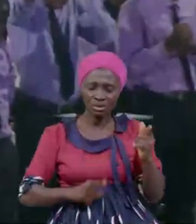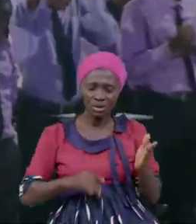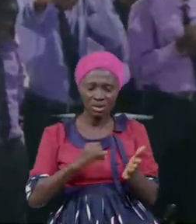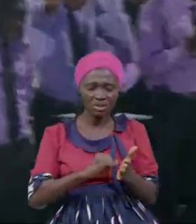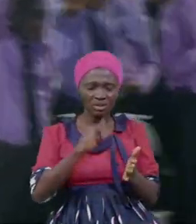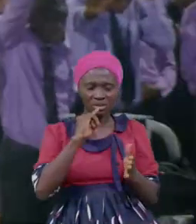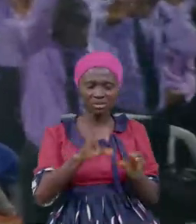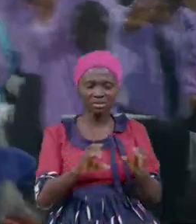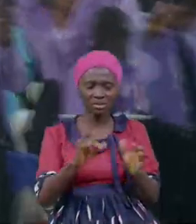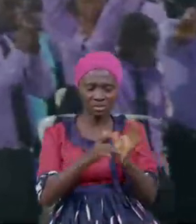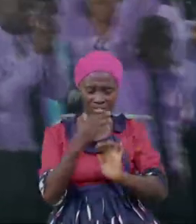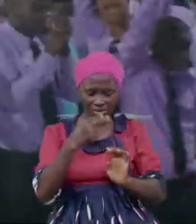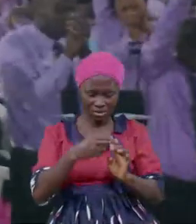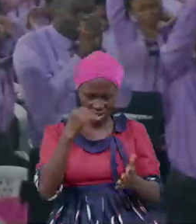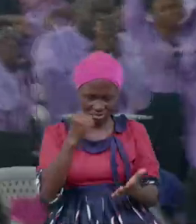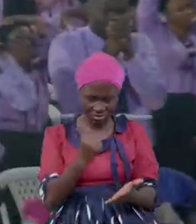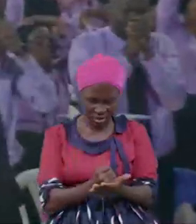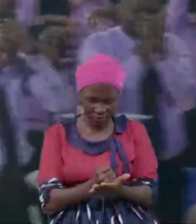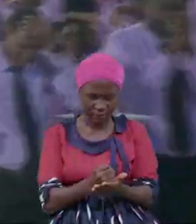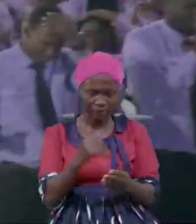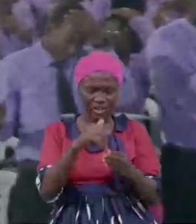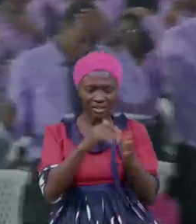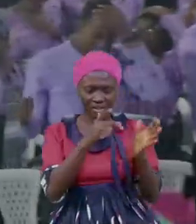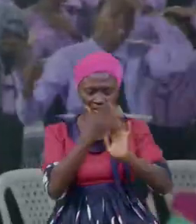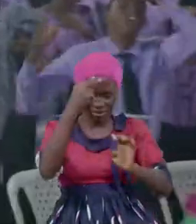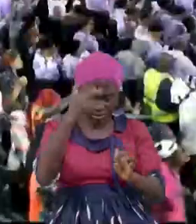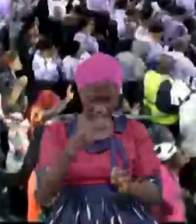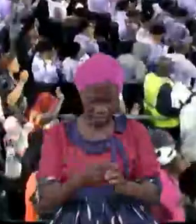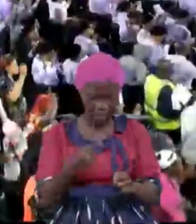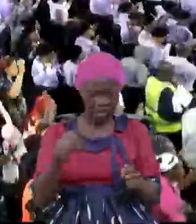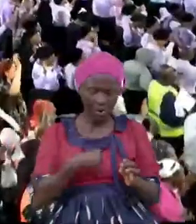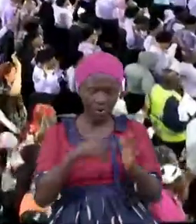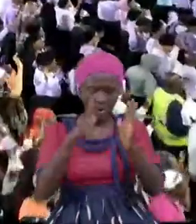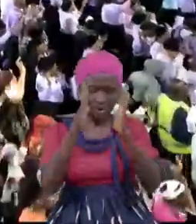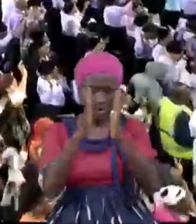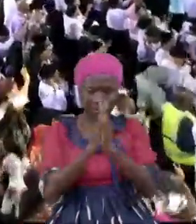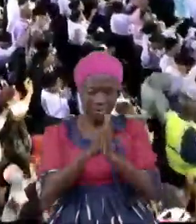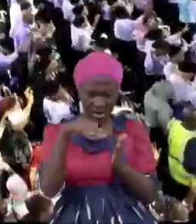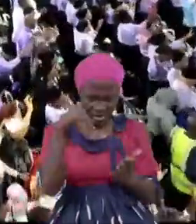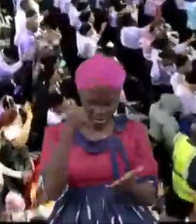In Jesus' name we pray.